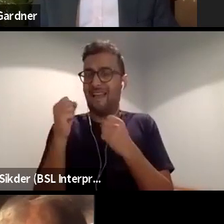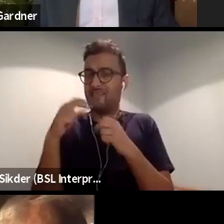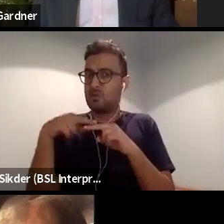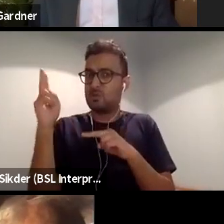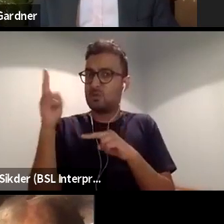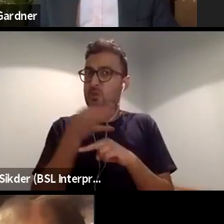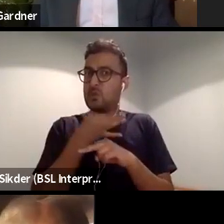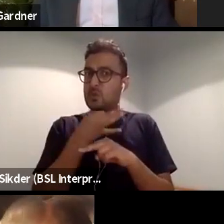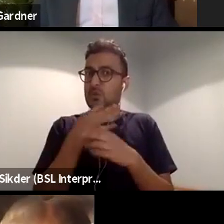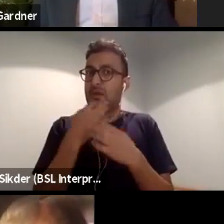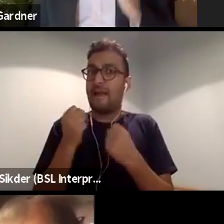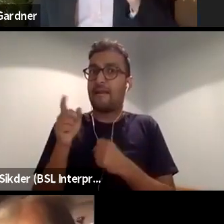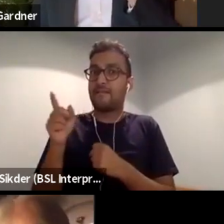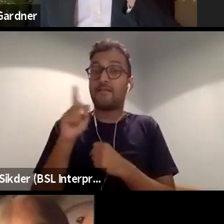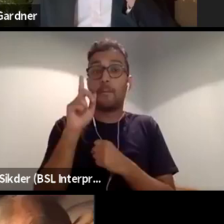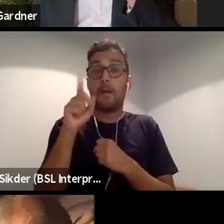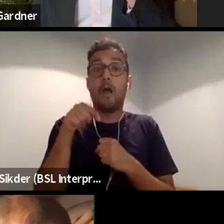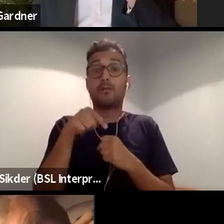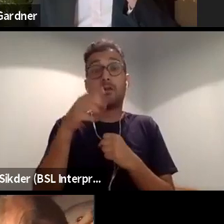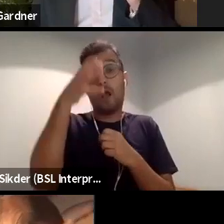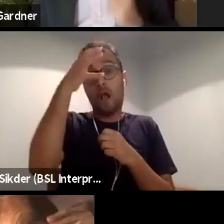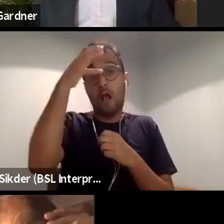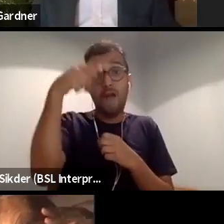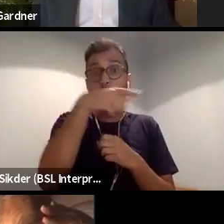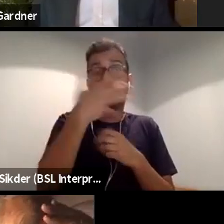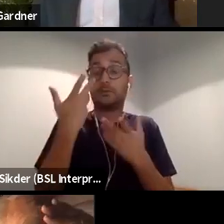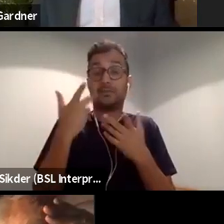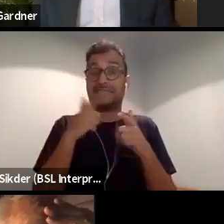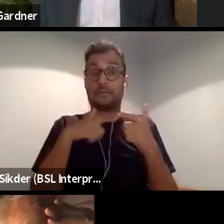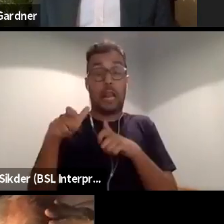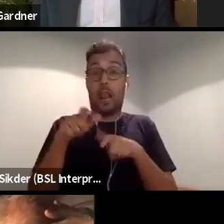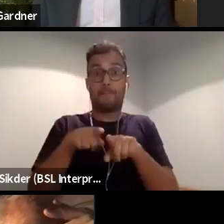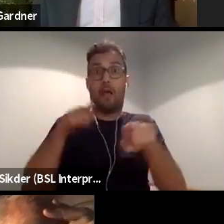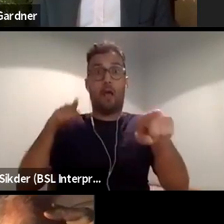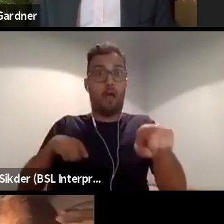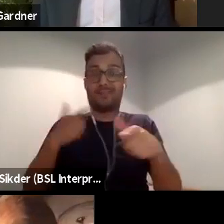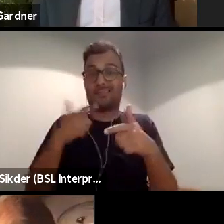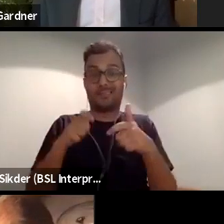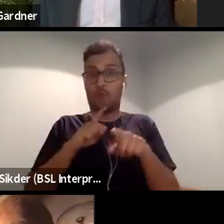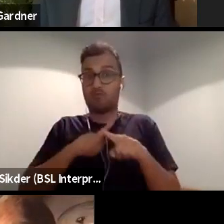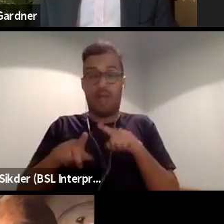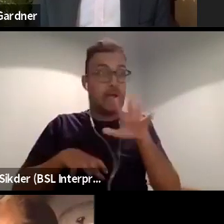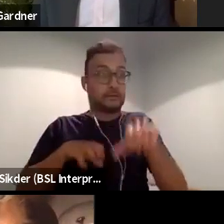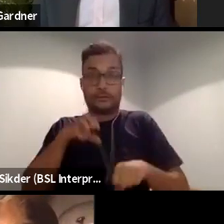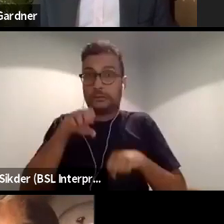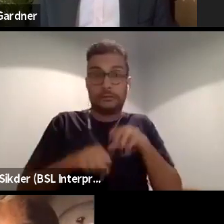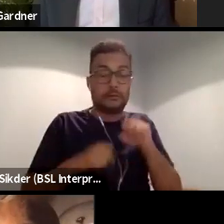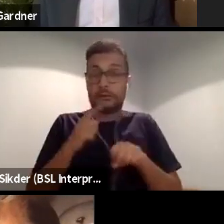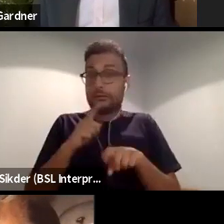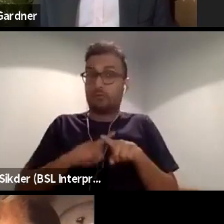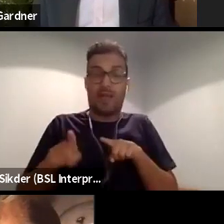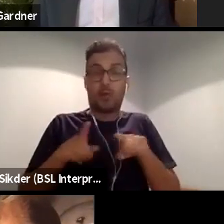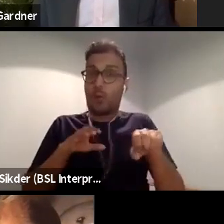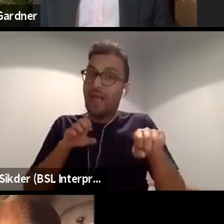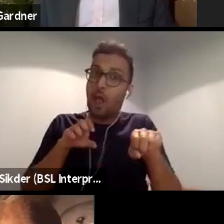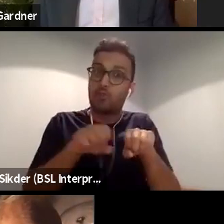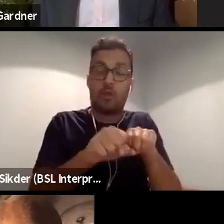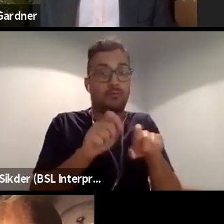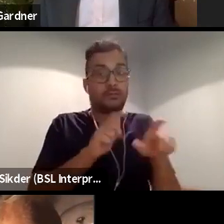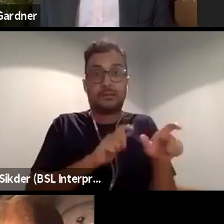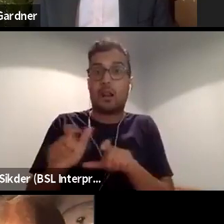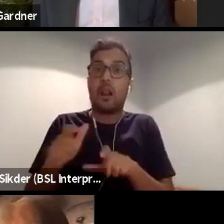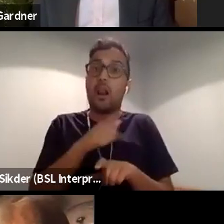caught up with that change internationally. And most media, not all, but most media will wait for